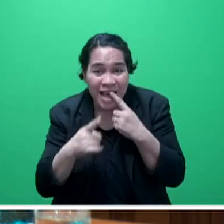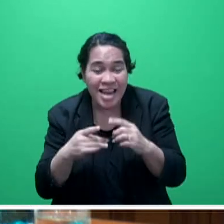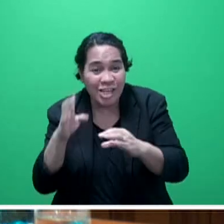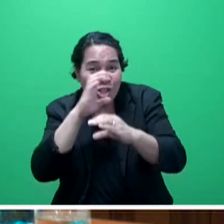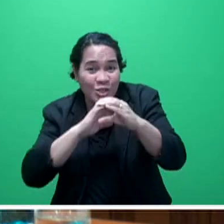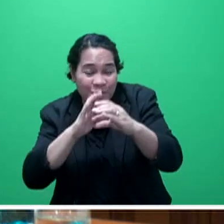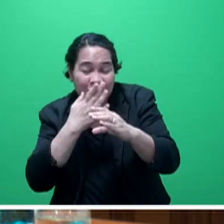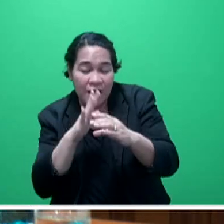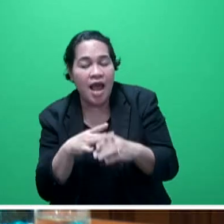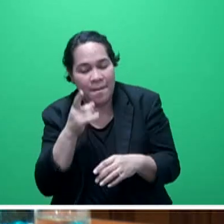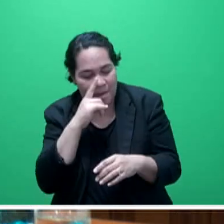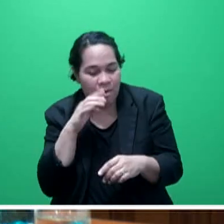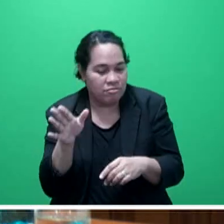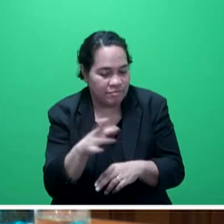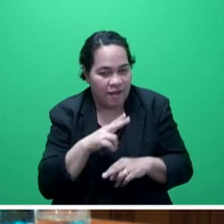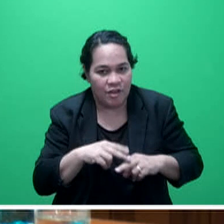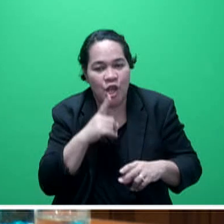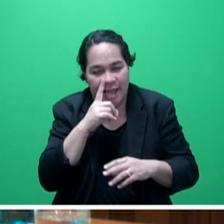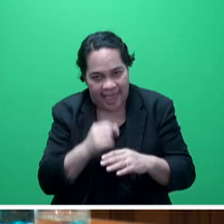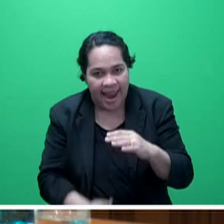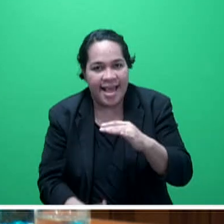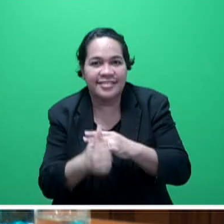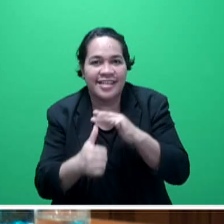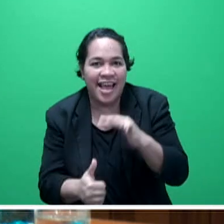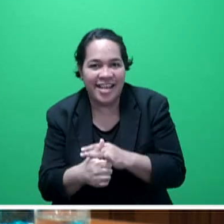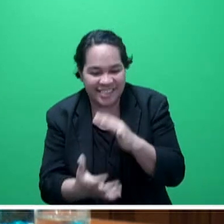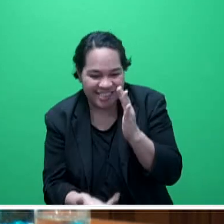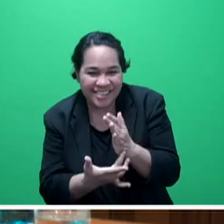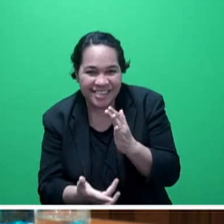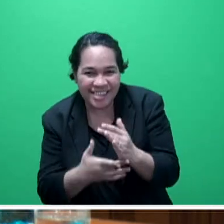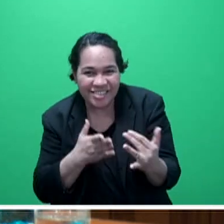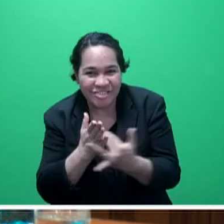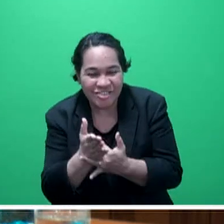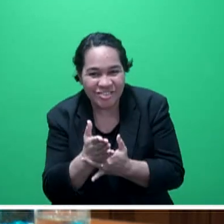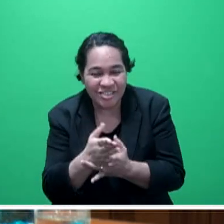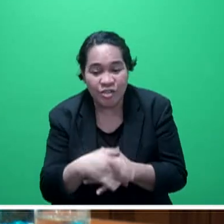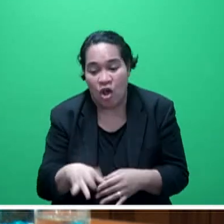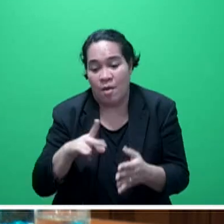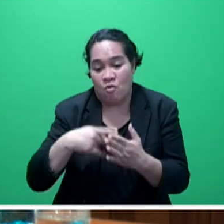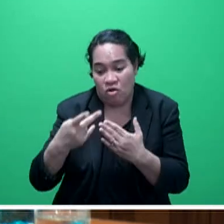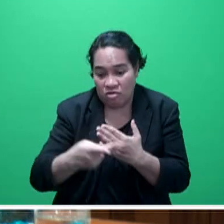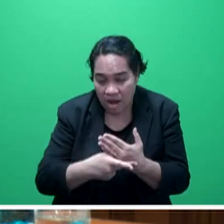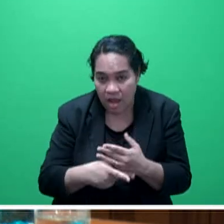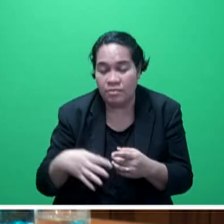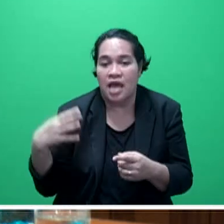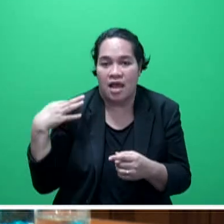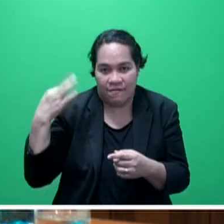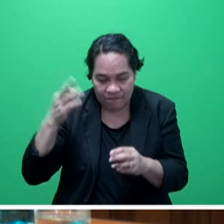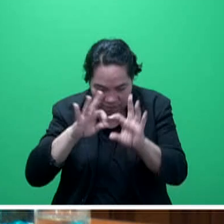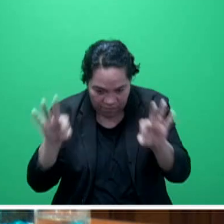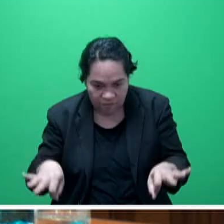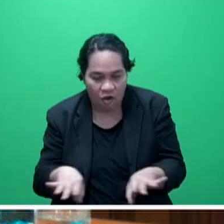Fijians can access services digitally. Information on all assistance programs, application forms, related legislation,